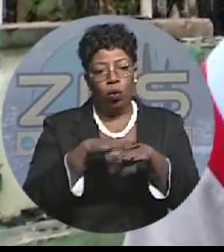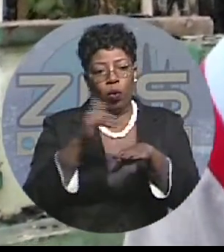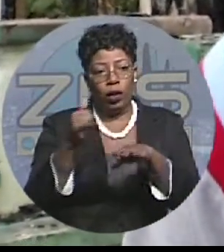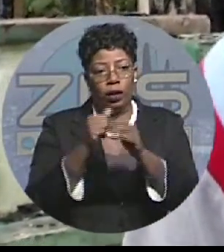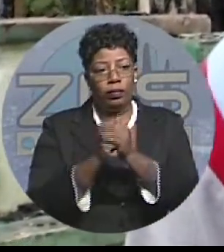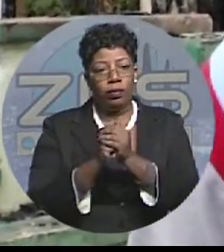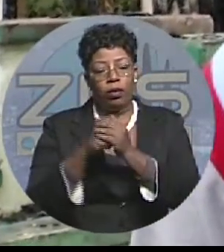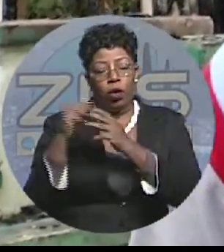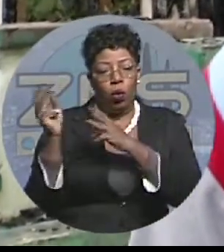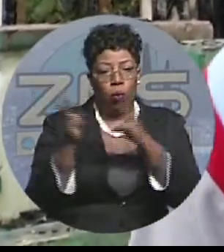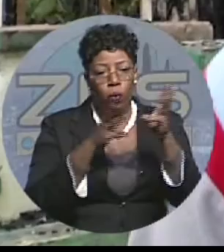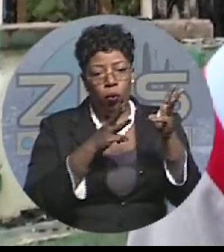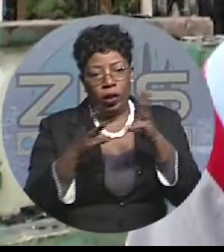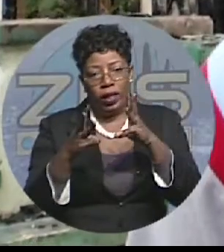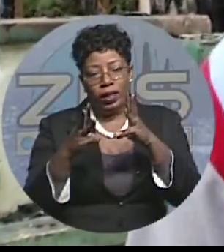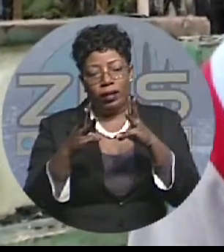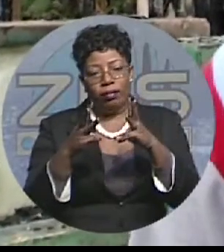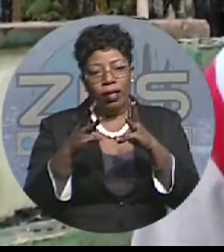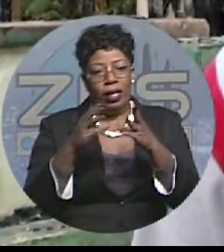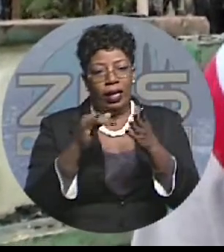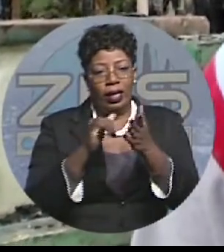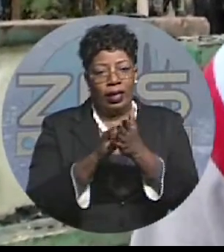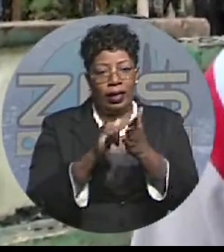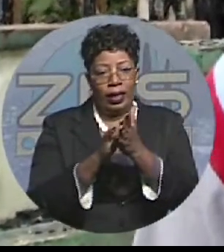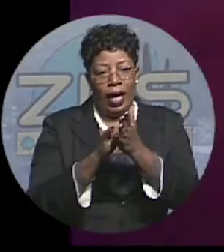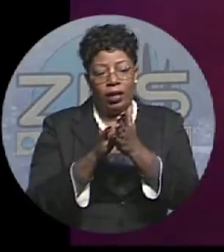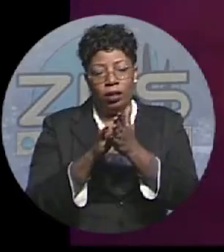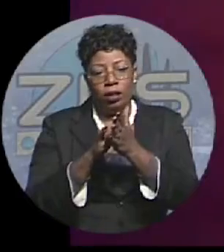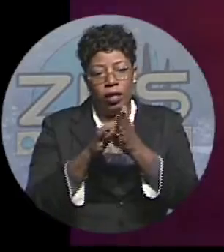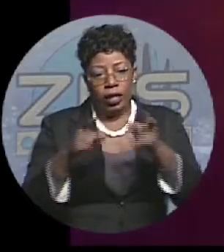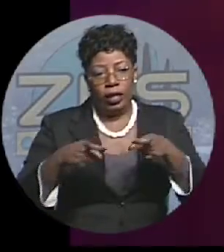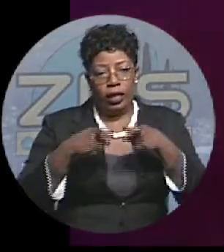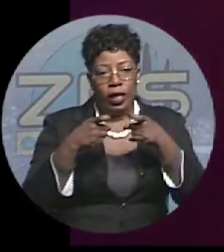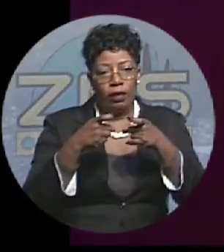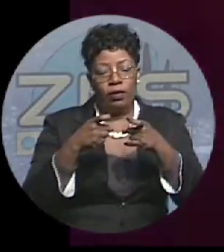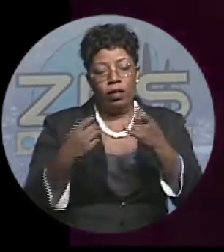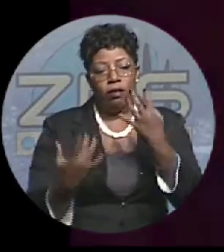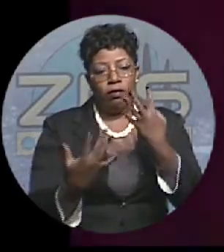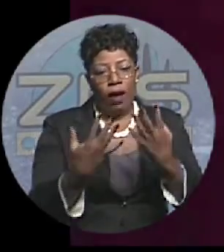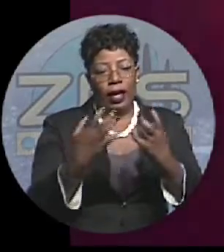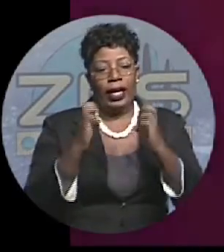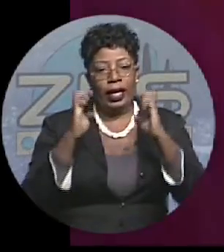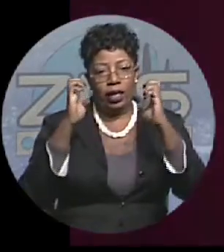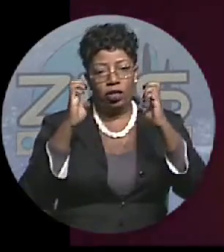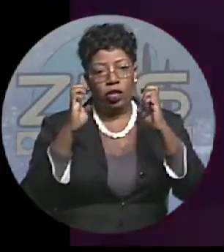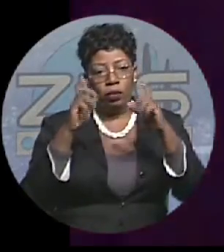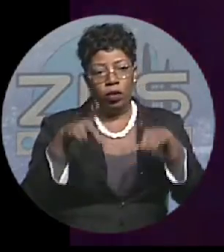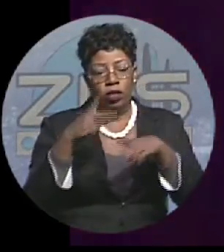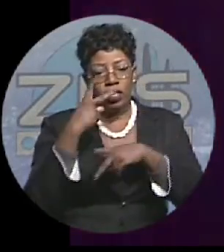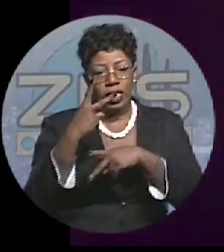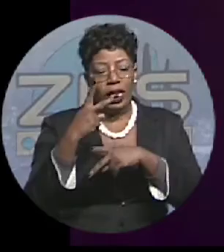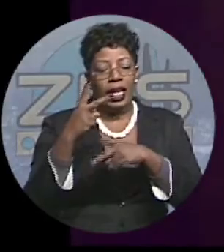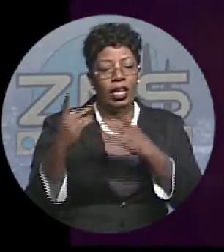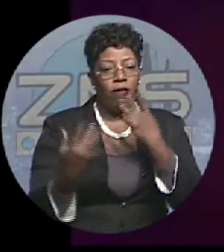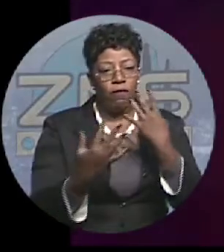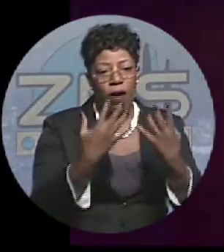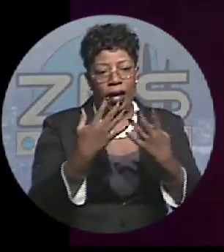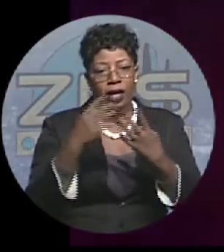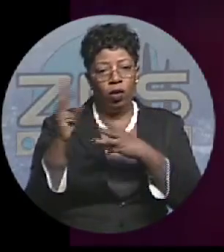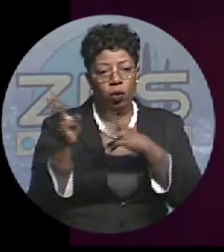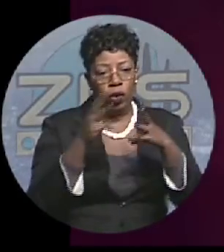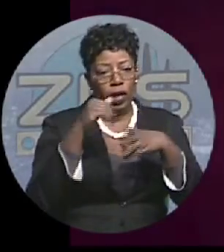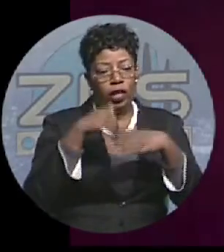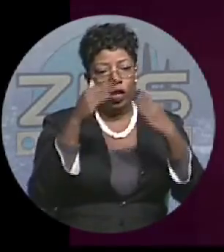one of those factors that really fuels and gives fire energy. We are asking the public that if they see any fire, anything that happens within